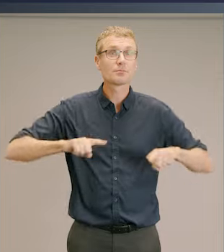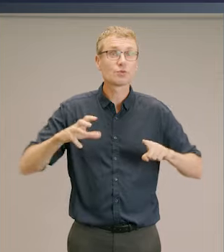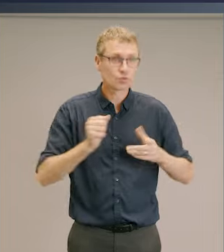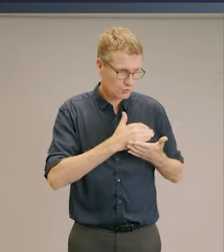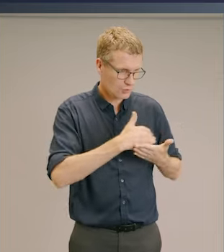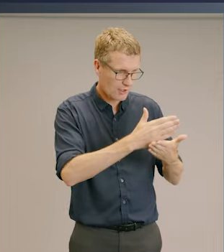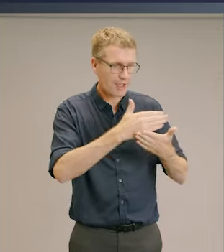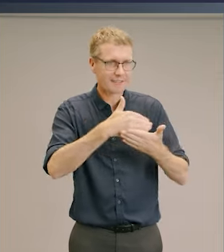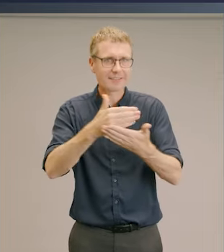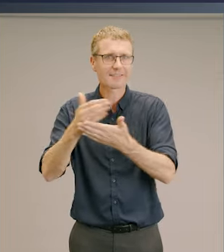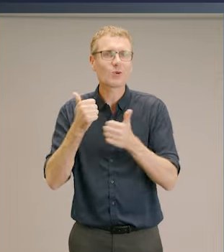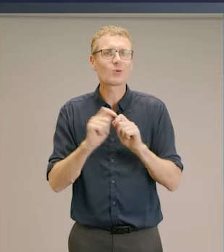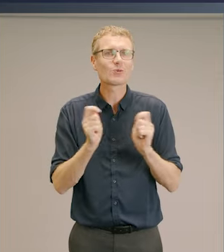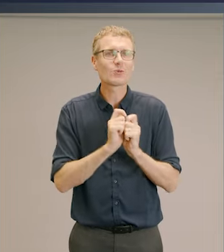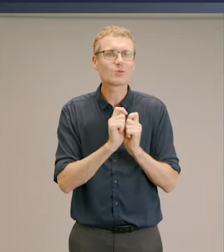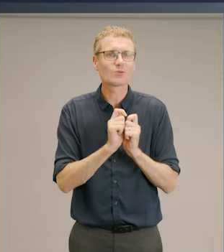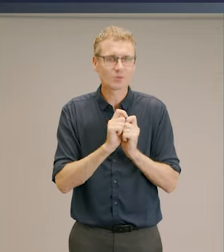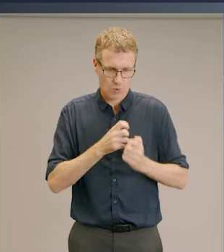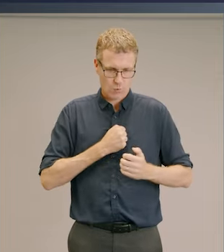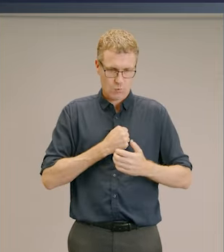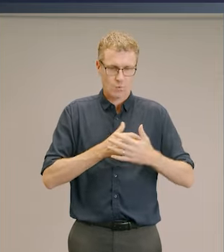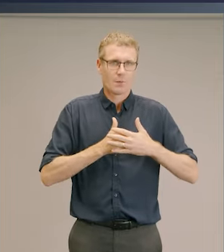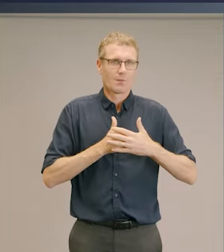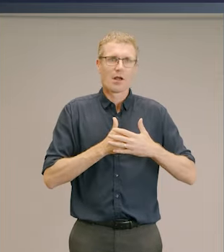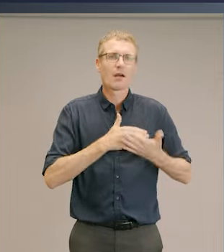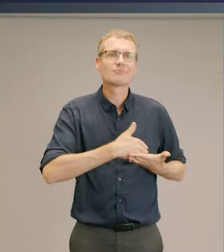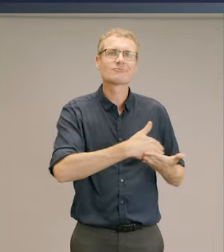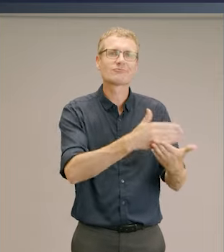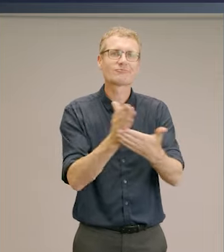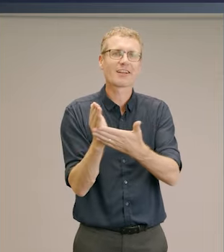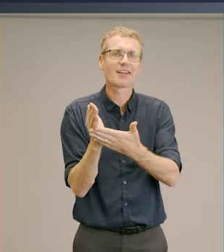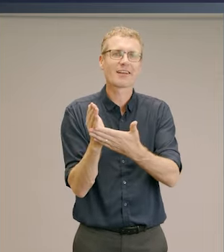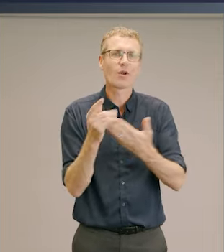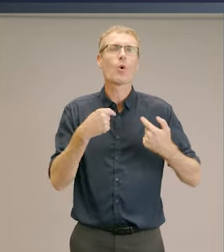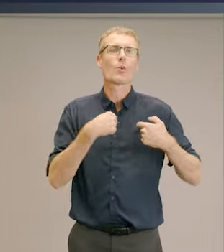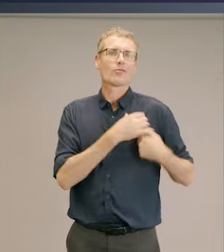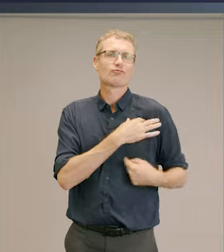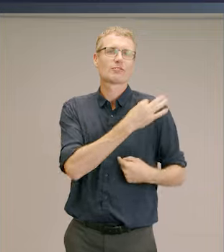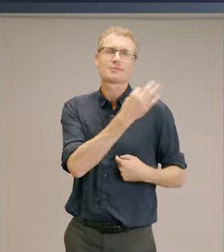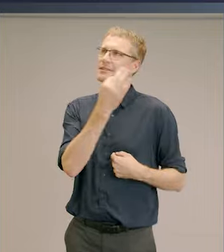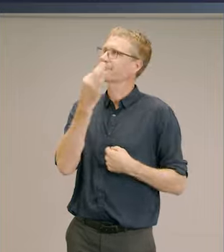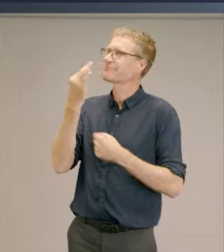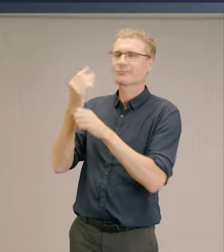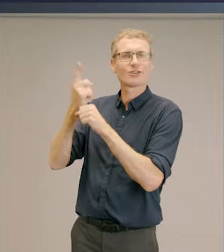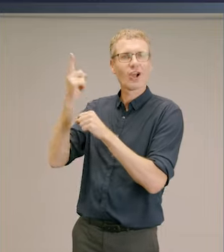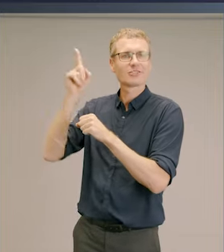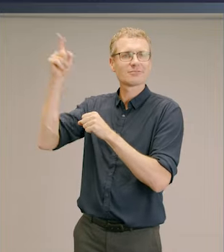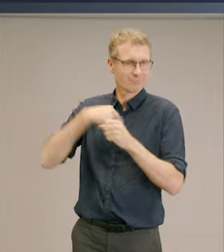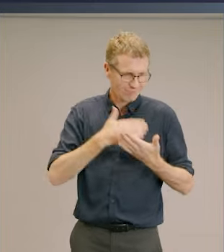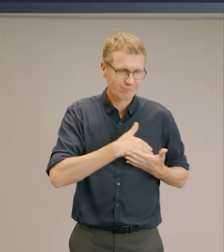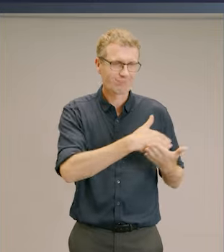misses out, our invitation is to share this good news, to not keep it to ourselves, to learn to live